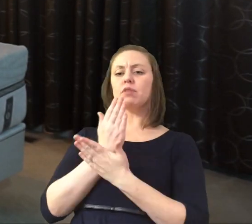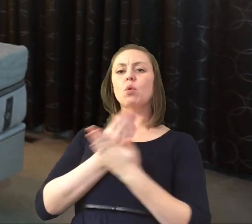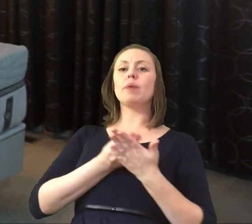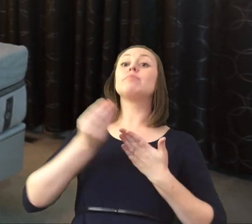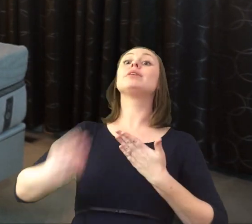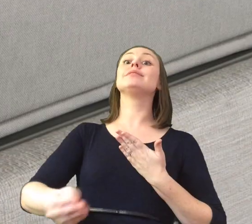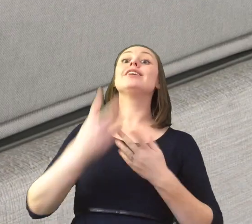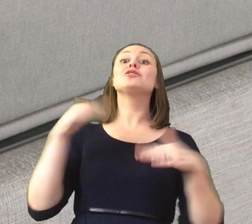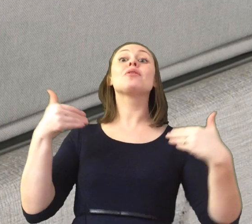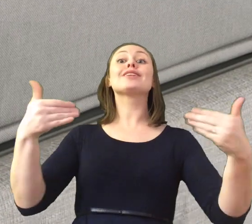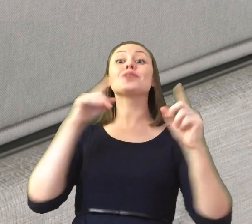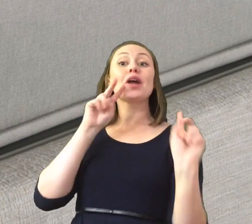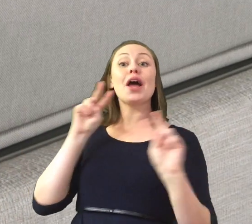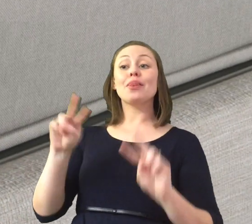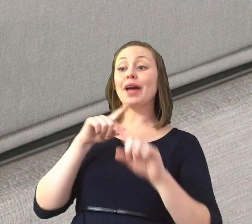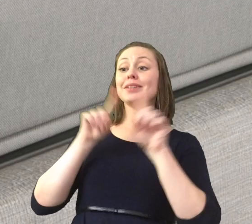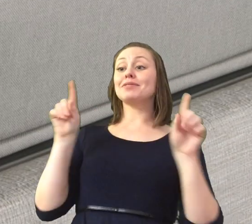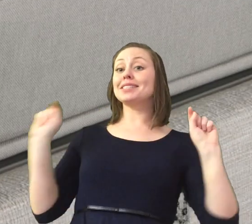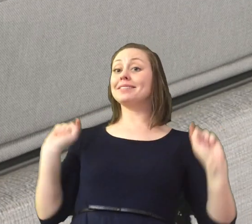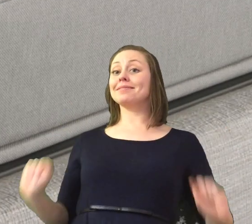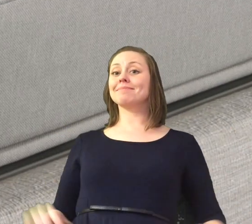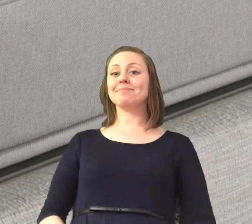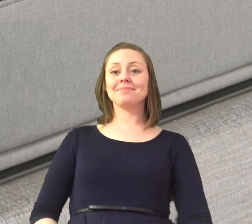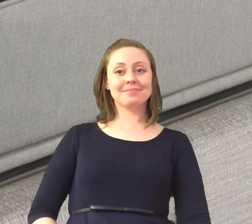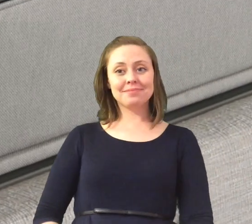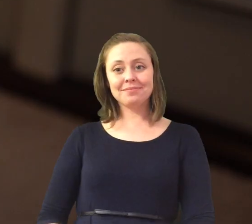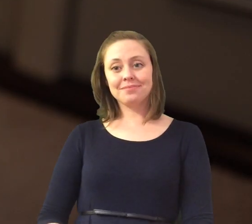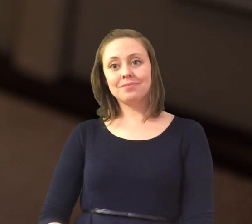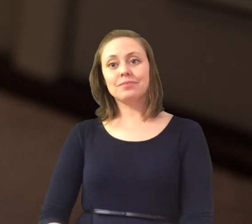before you make a purchase. So let's go ahead and take a look at these differences.